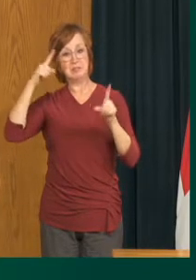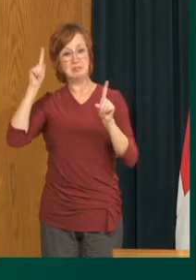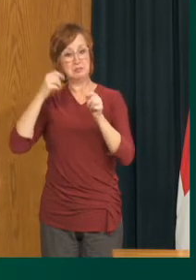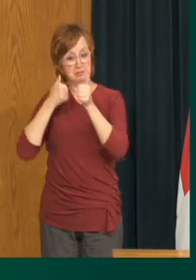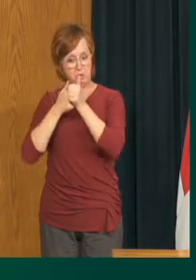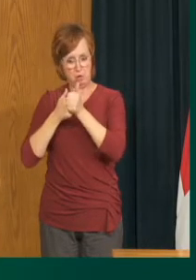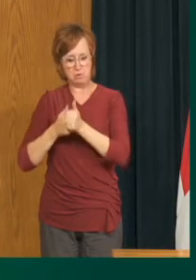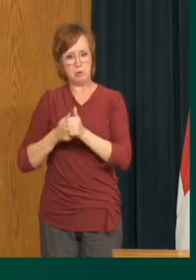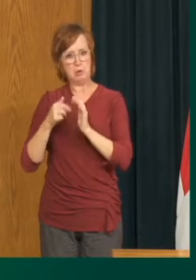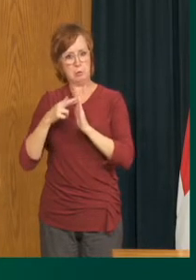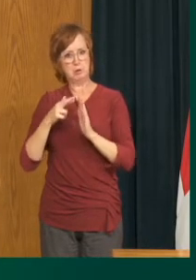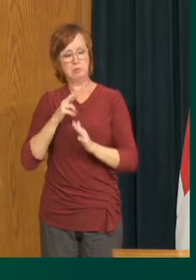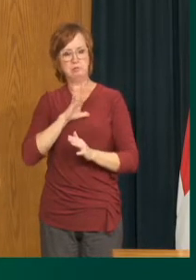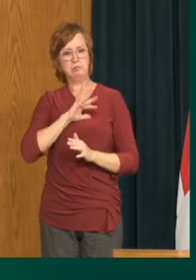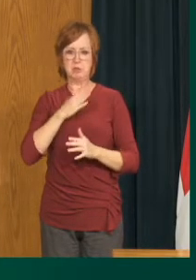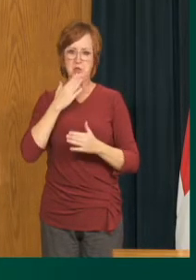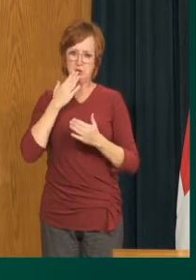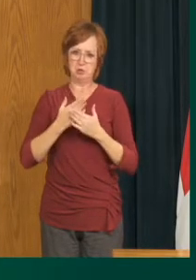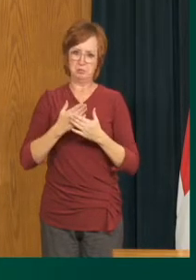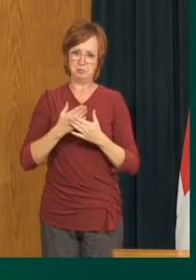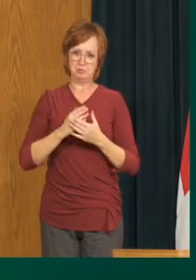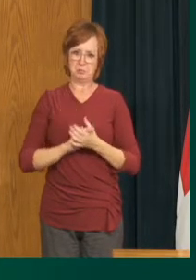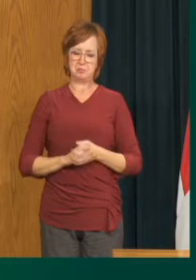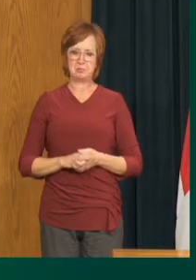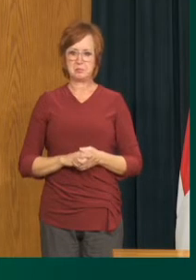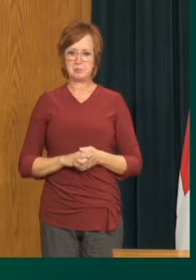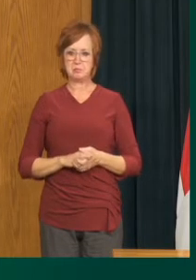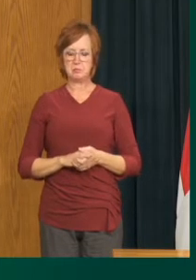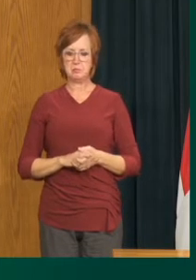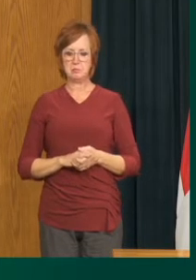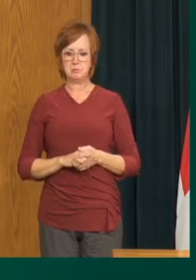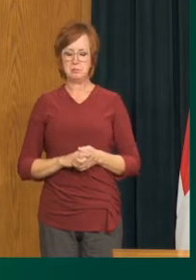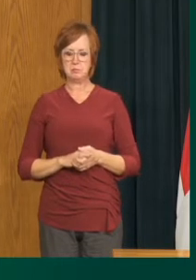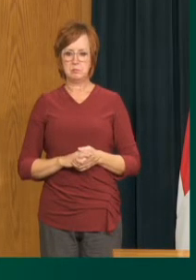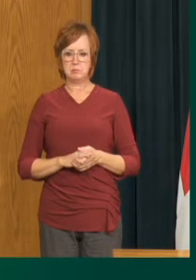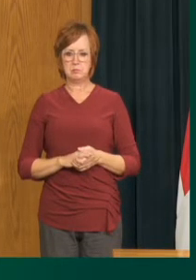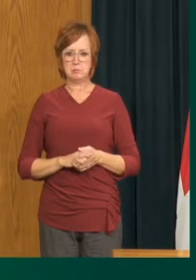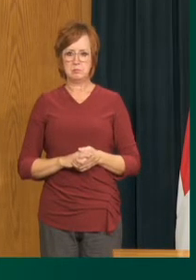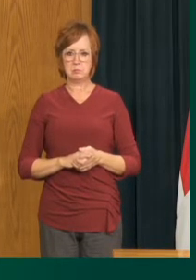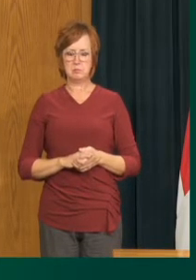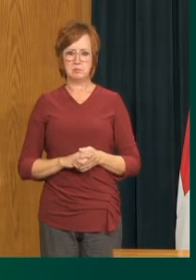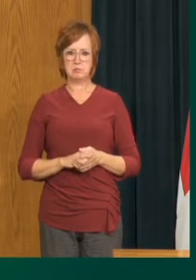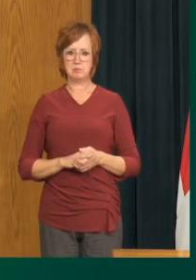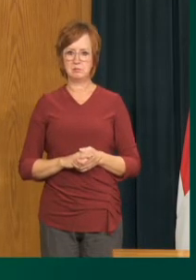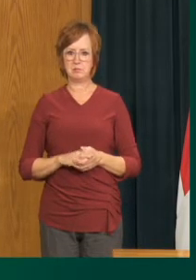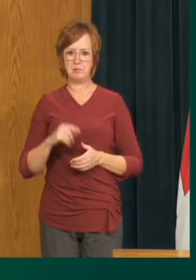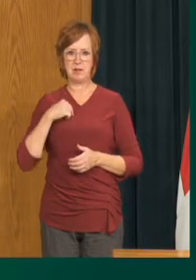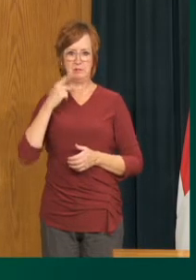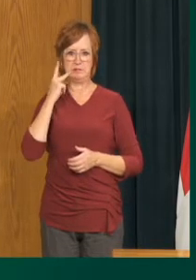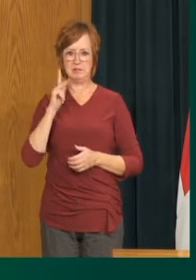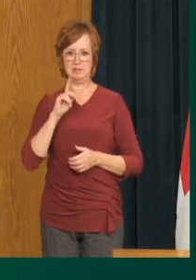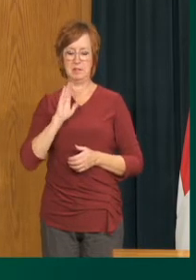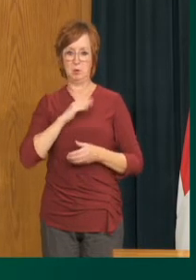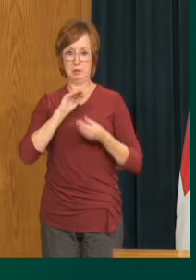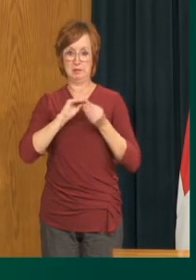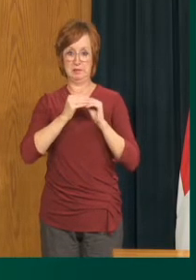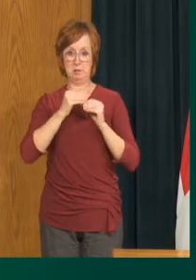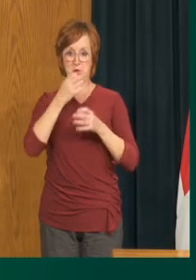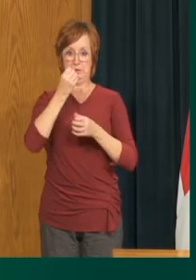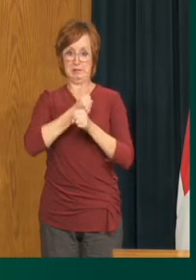public health orders that are in place. For that, we thank them. And it's showing in our numbers. I've said many times the